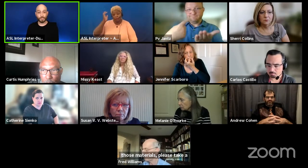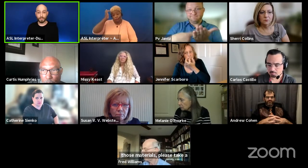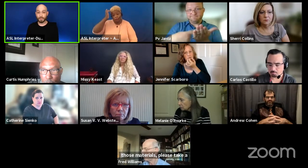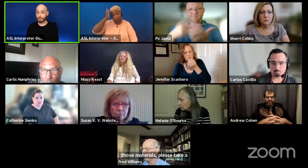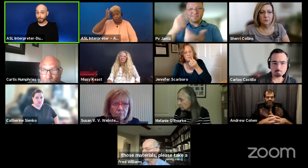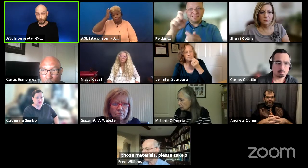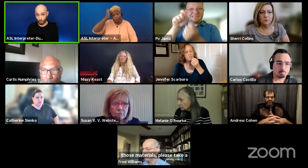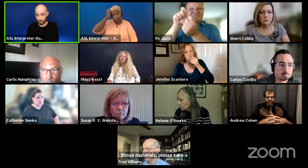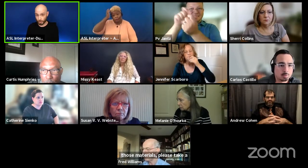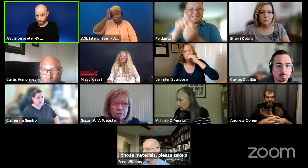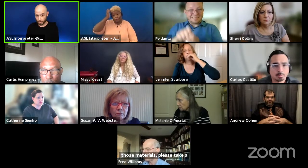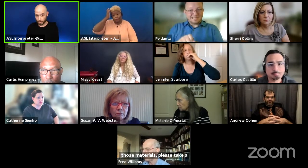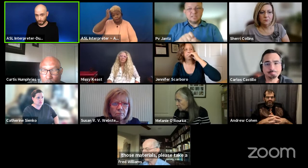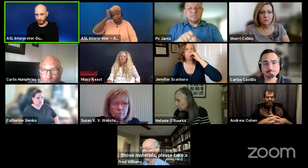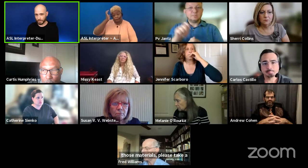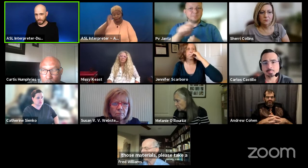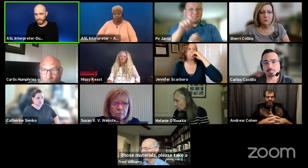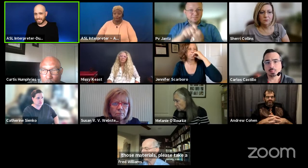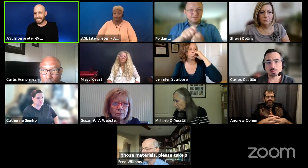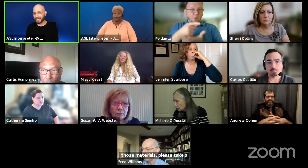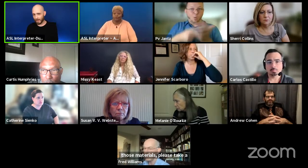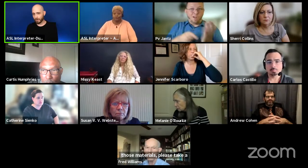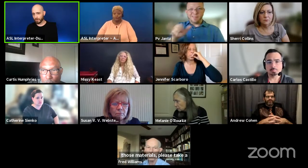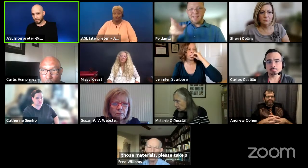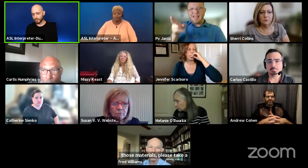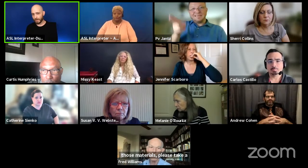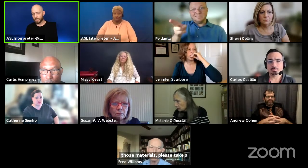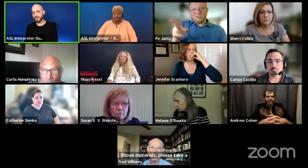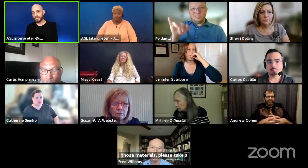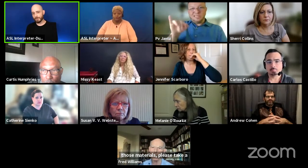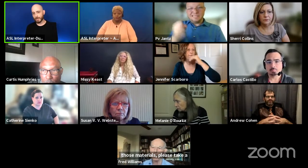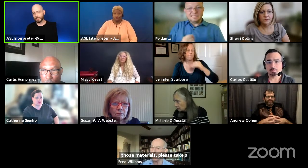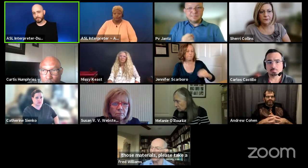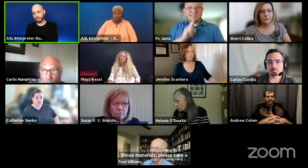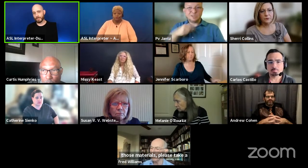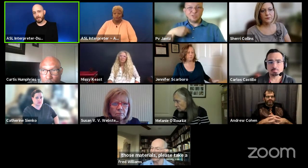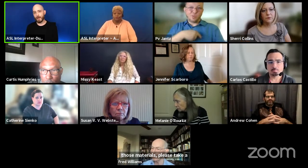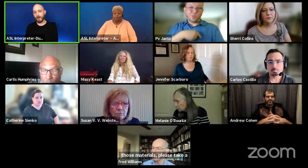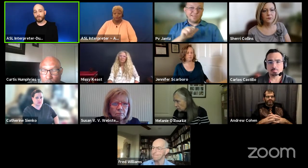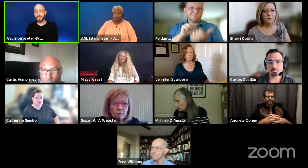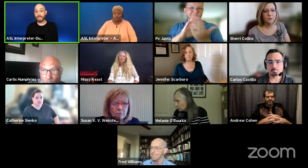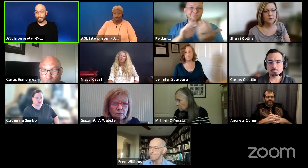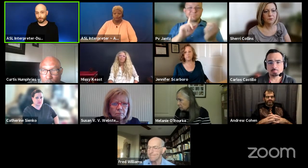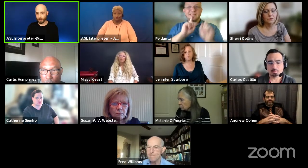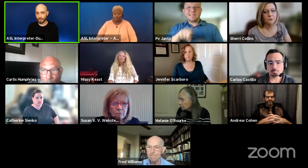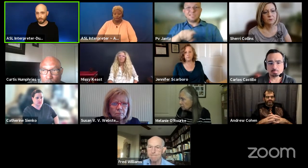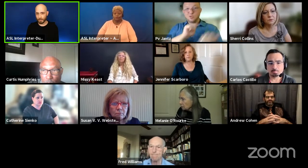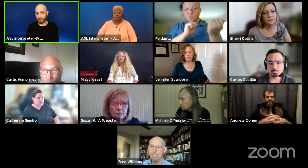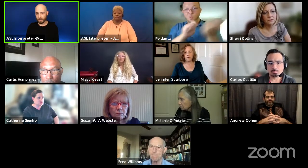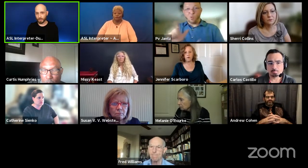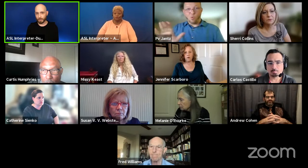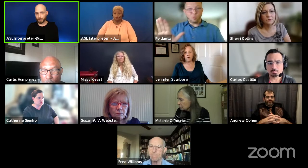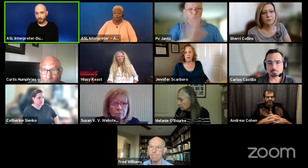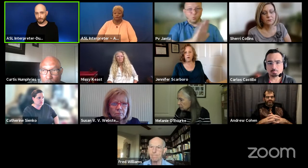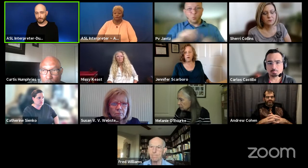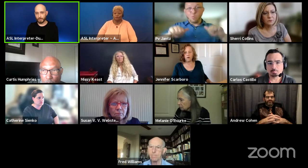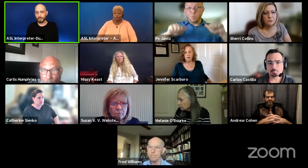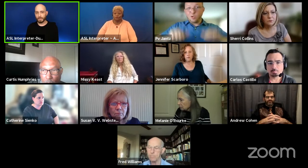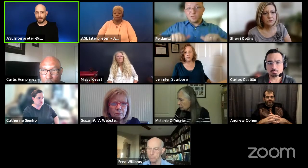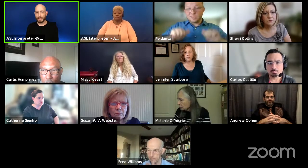to present to the board the details and the specifics of the history,